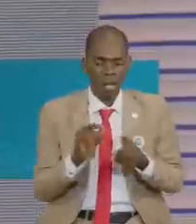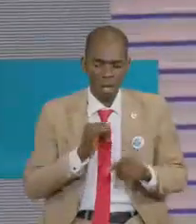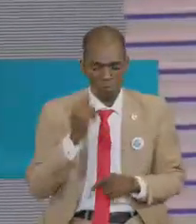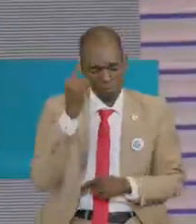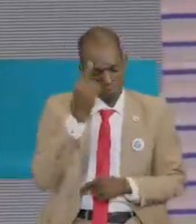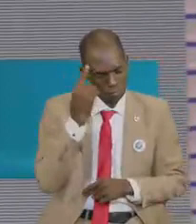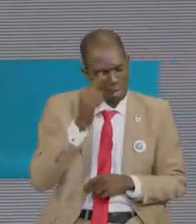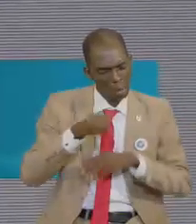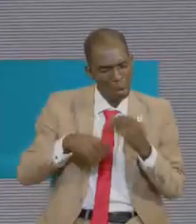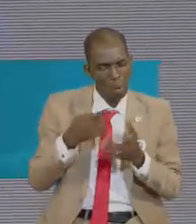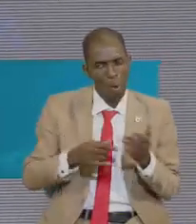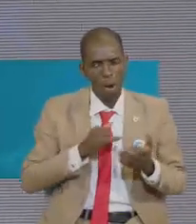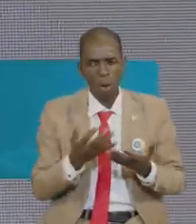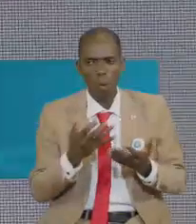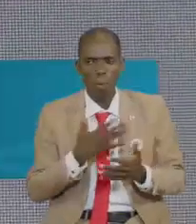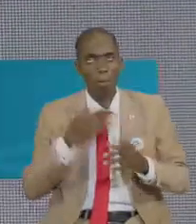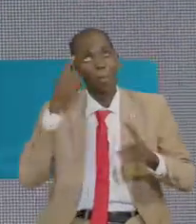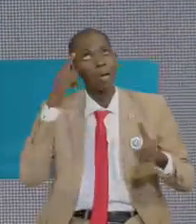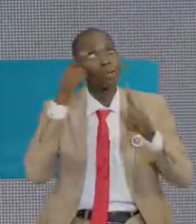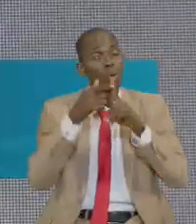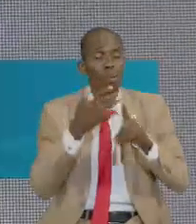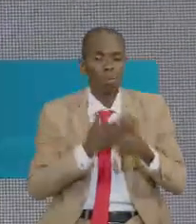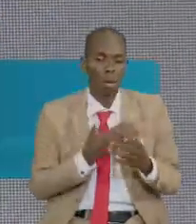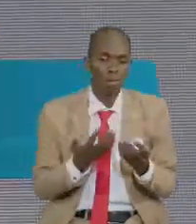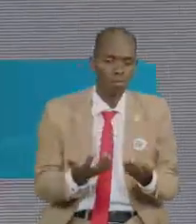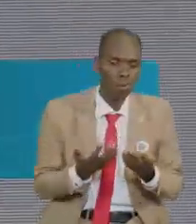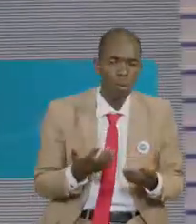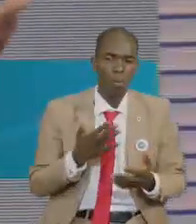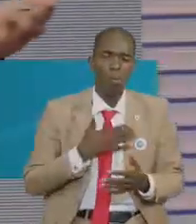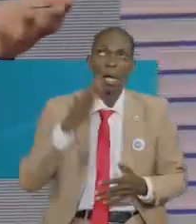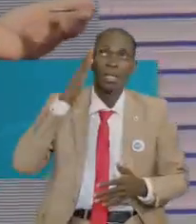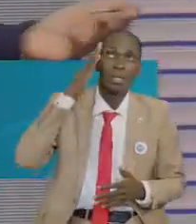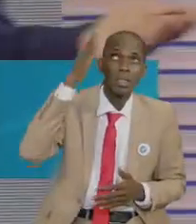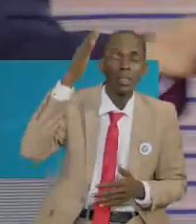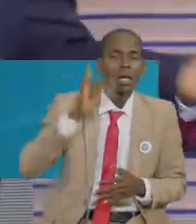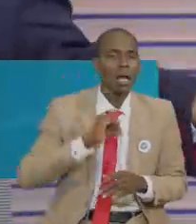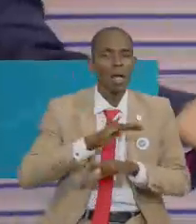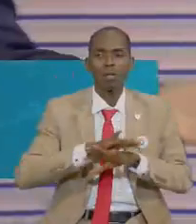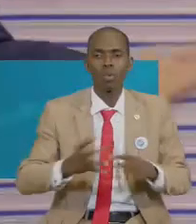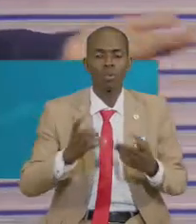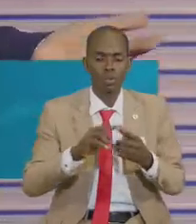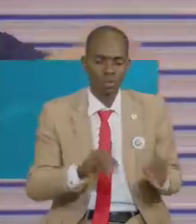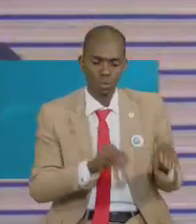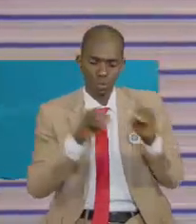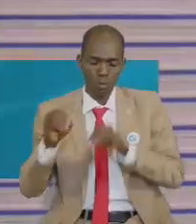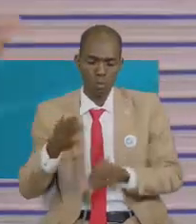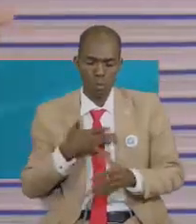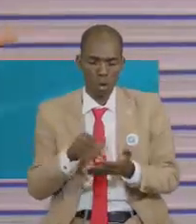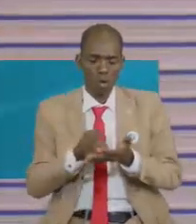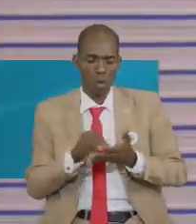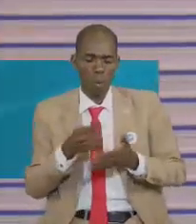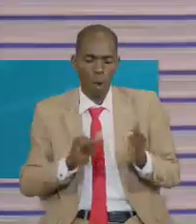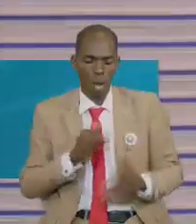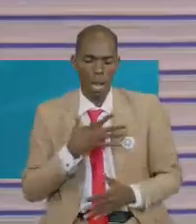want and my goal and my desire and my destiny, I don't want to put my own, what I like, what I favor,